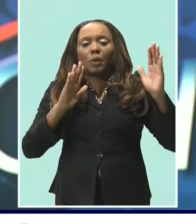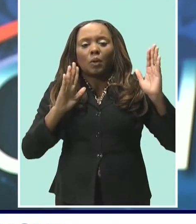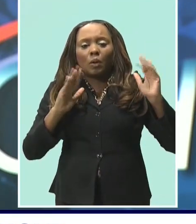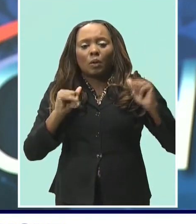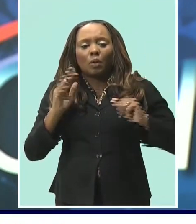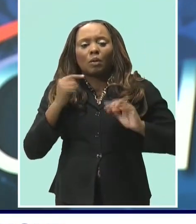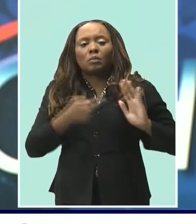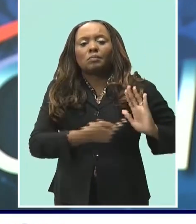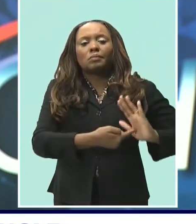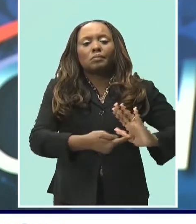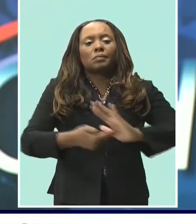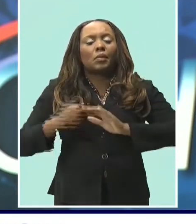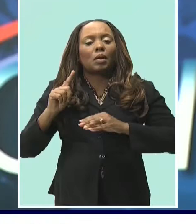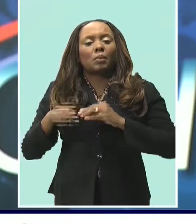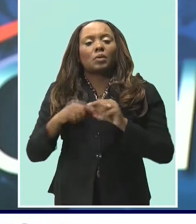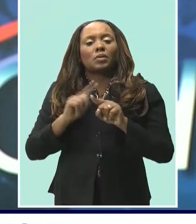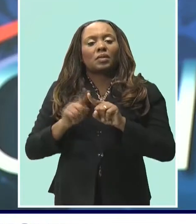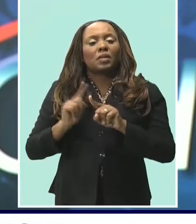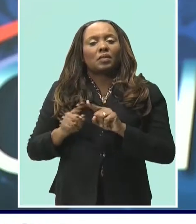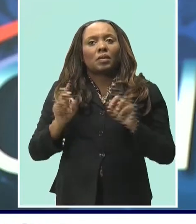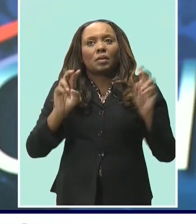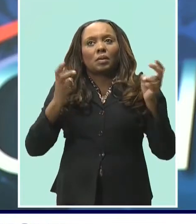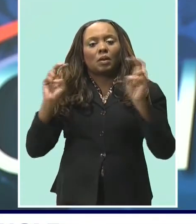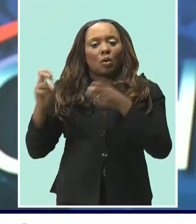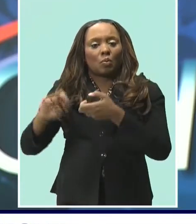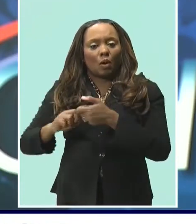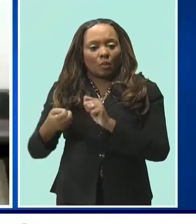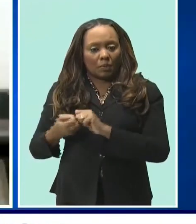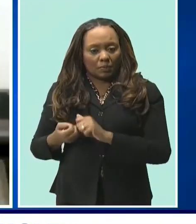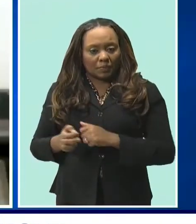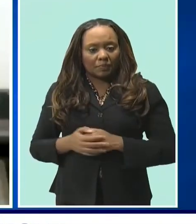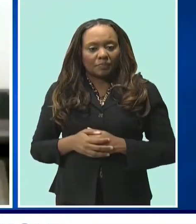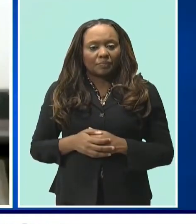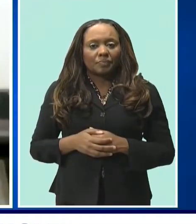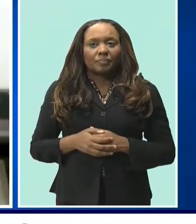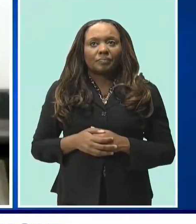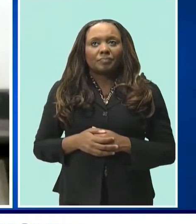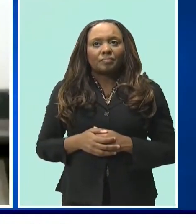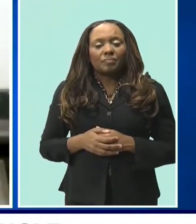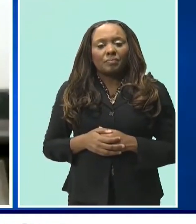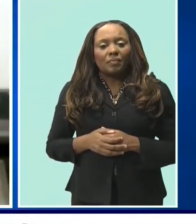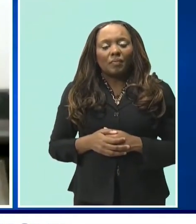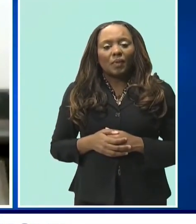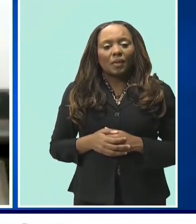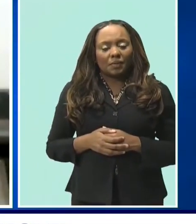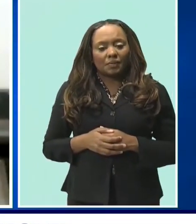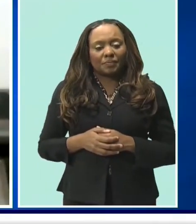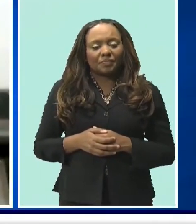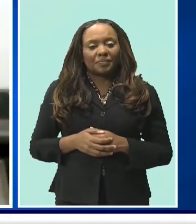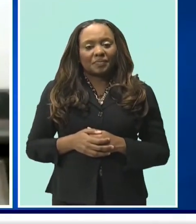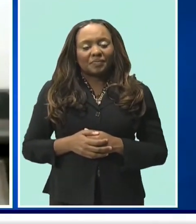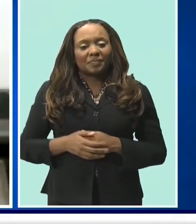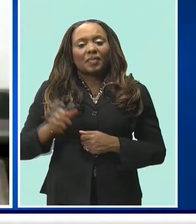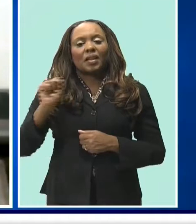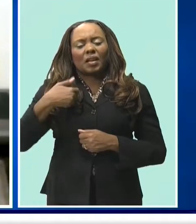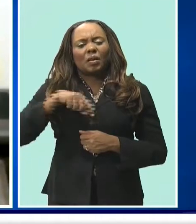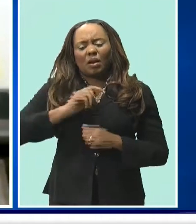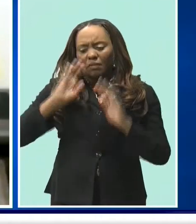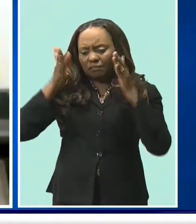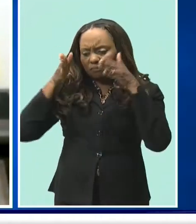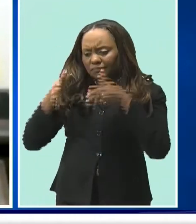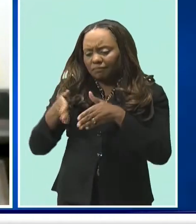shed light on several social issues. Yes, we are focusing on the issue of gun violence,